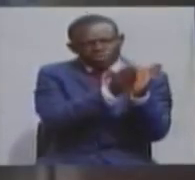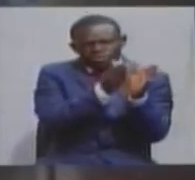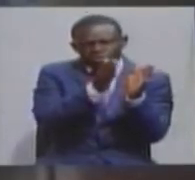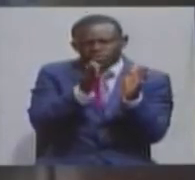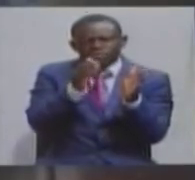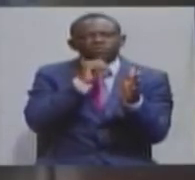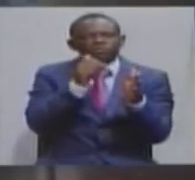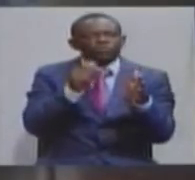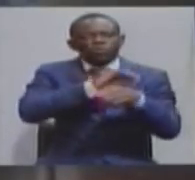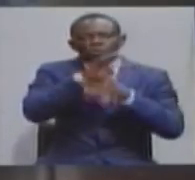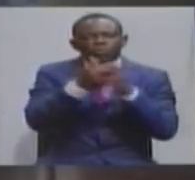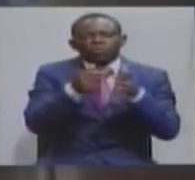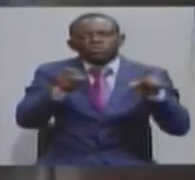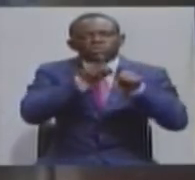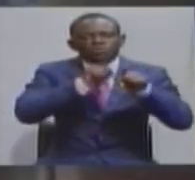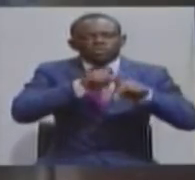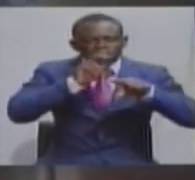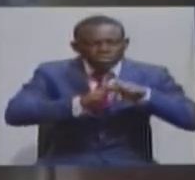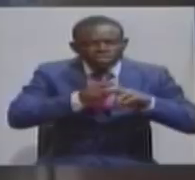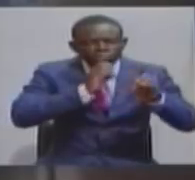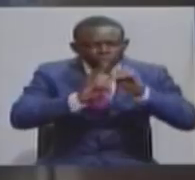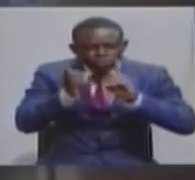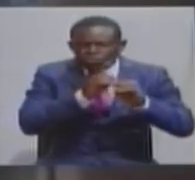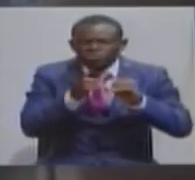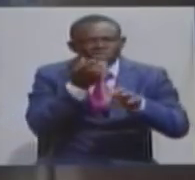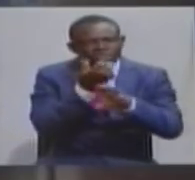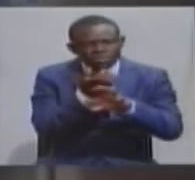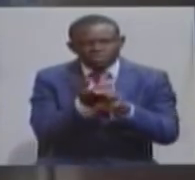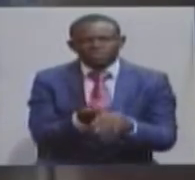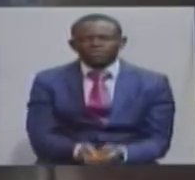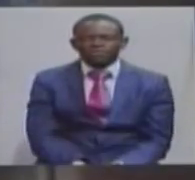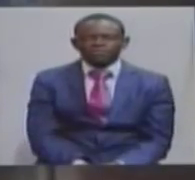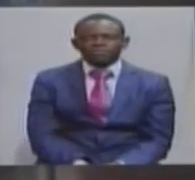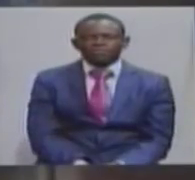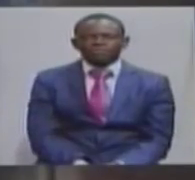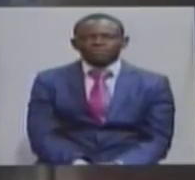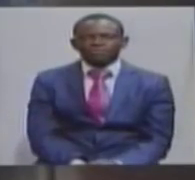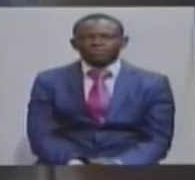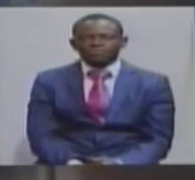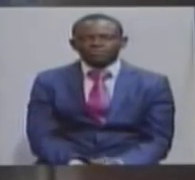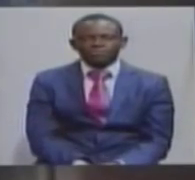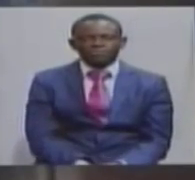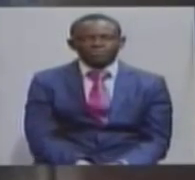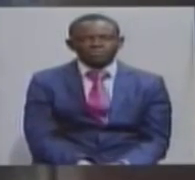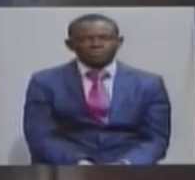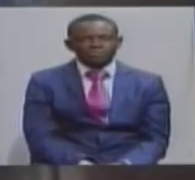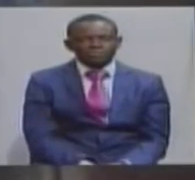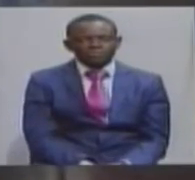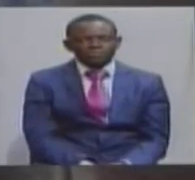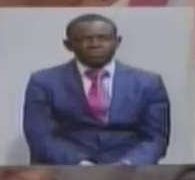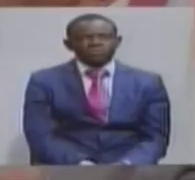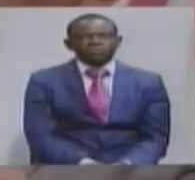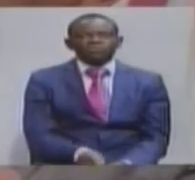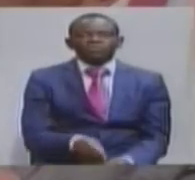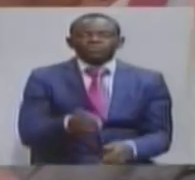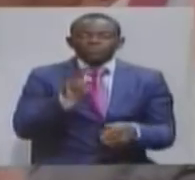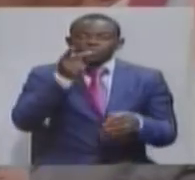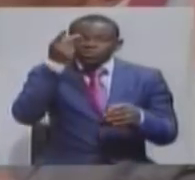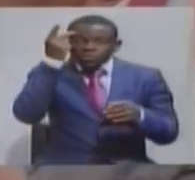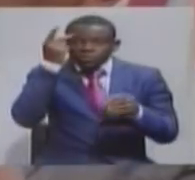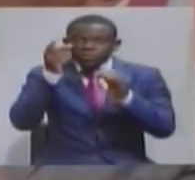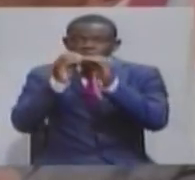dark. We've tried this, it has worked. You've had your colleagues on the other side insisting that... The Inter-Party Dialogue